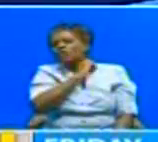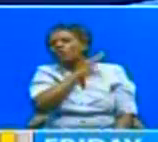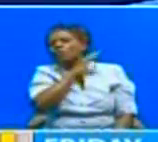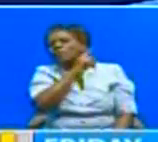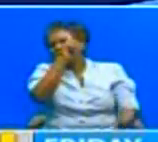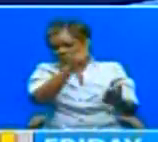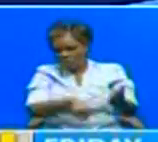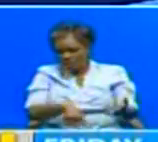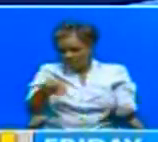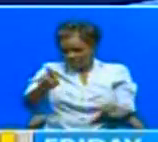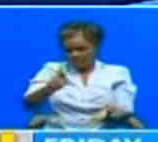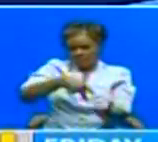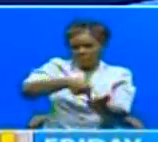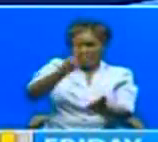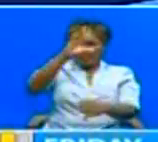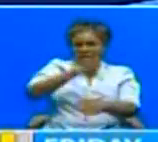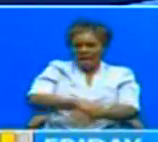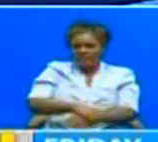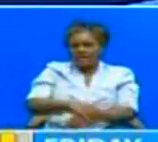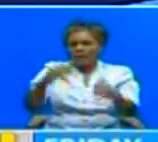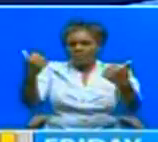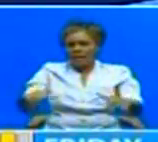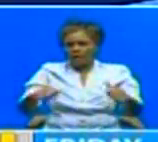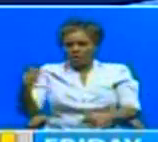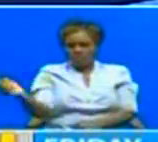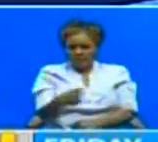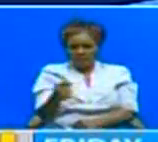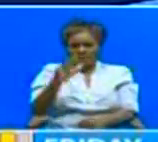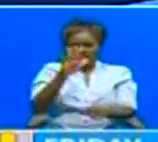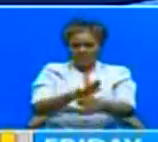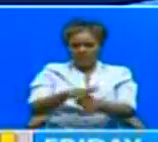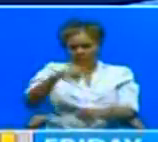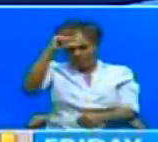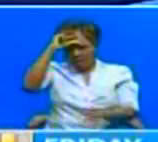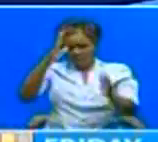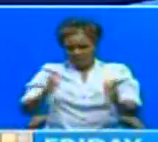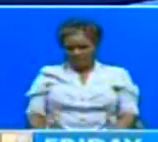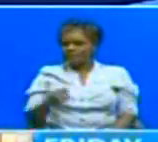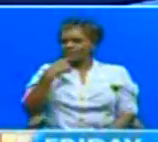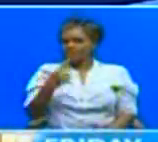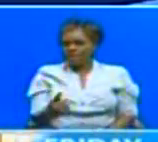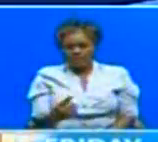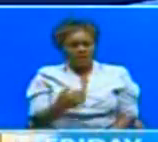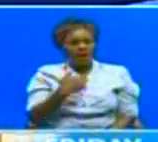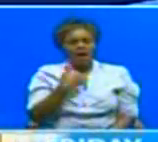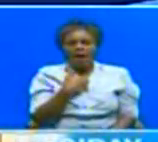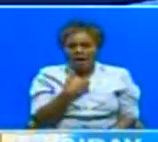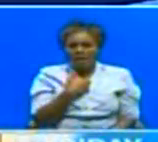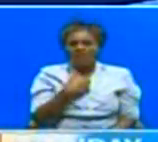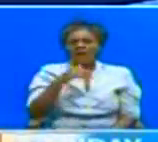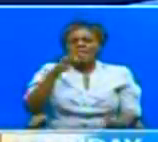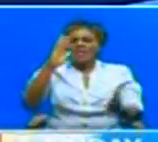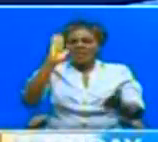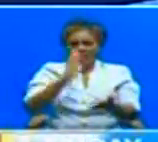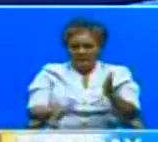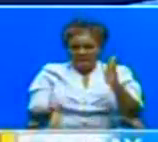that they have not been paid for several months. Now, Governor Jackson Mandago said that there is absolutely